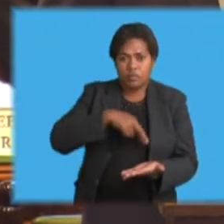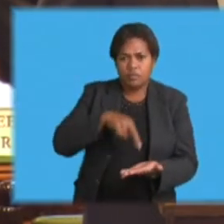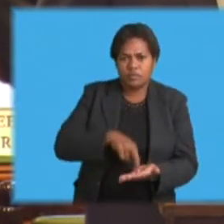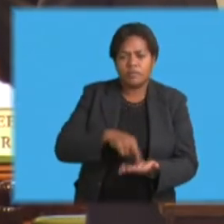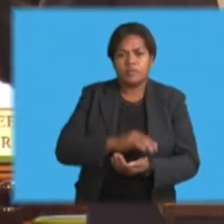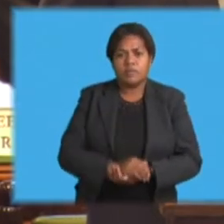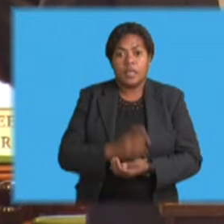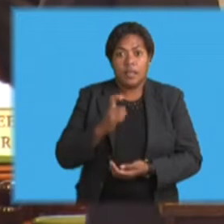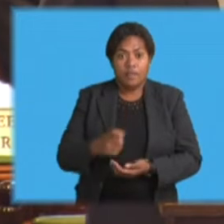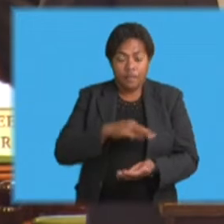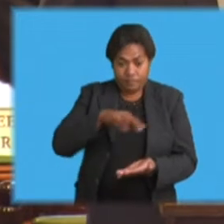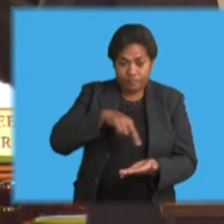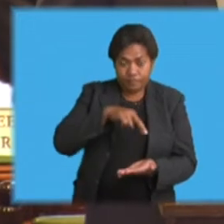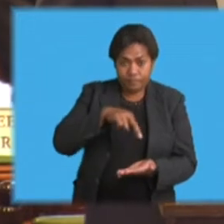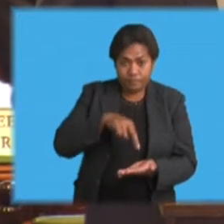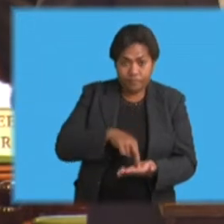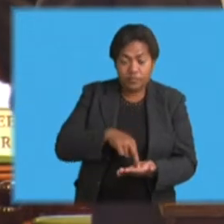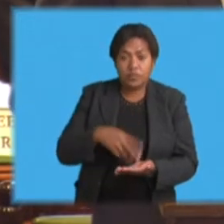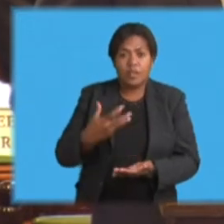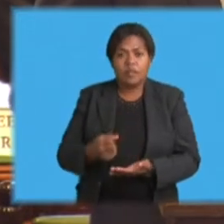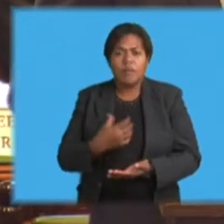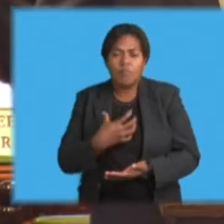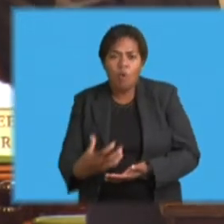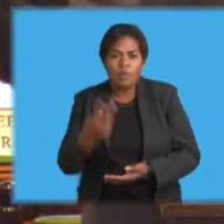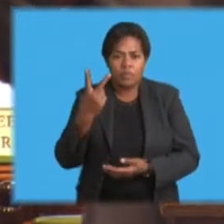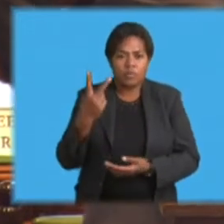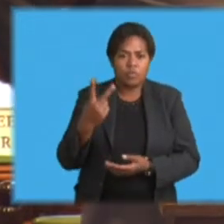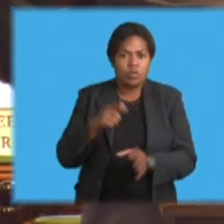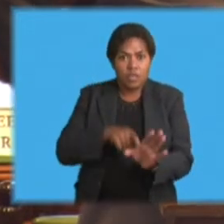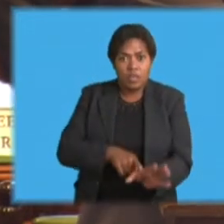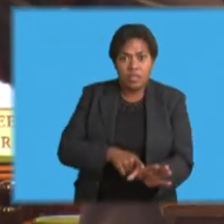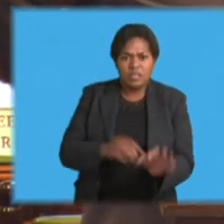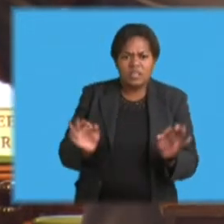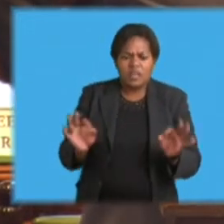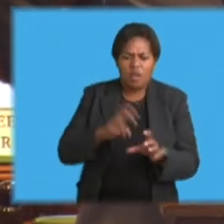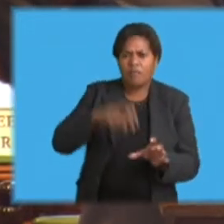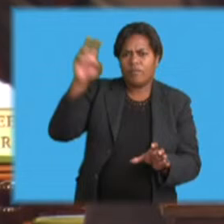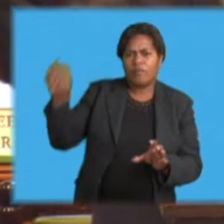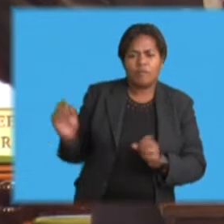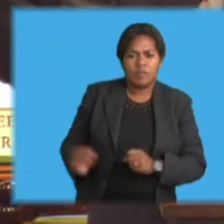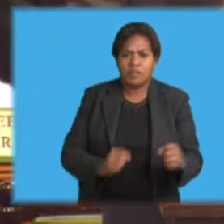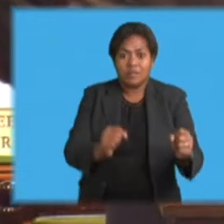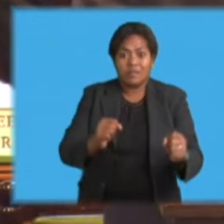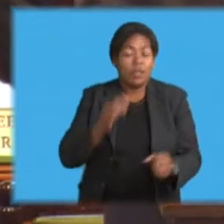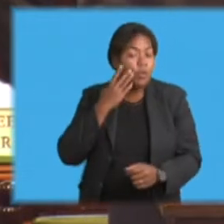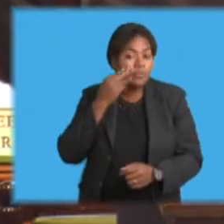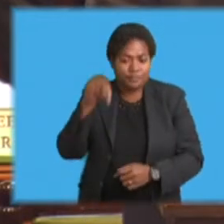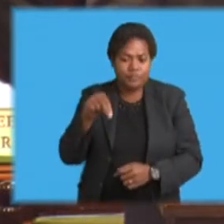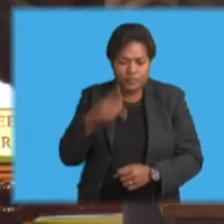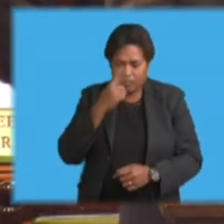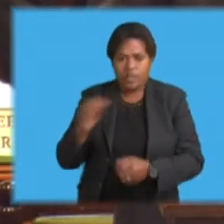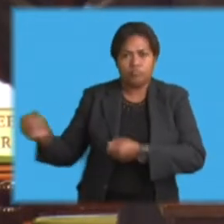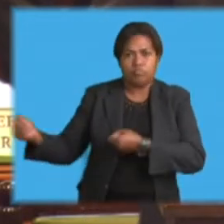However, if there are records that are more than 2 years old, these are not totally removed from the system, but they're put offline. When they are needed, they can pull back into the